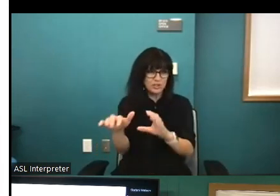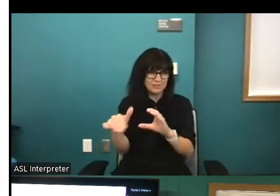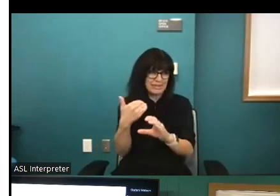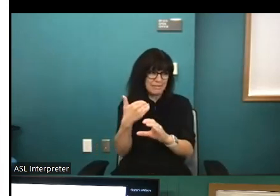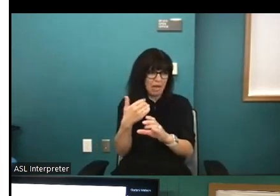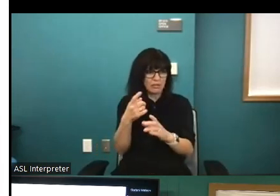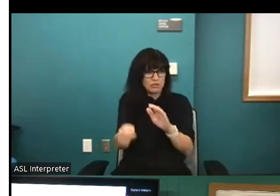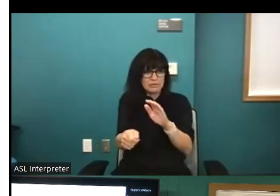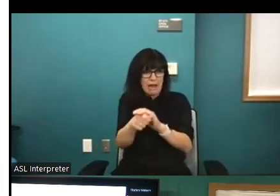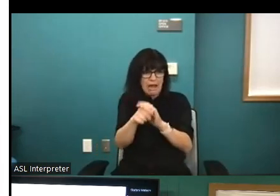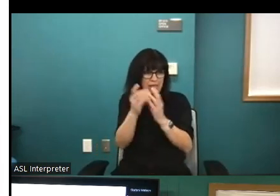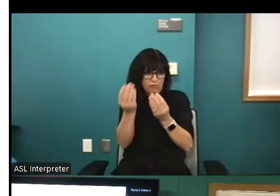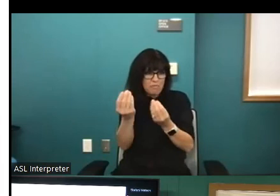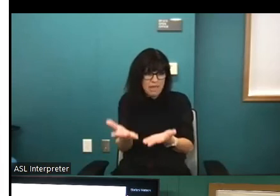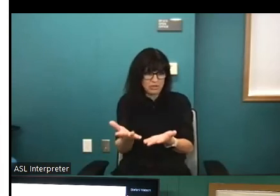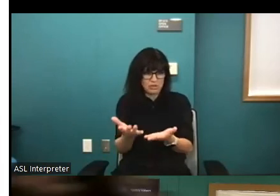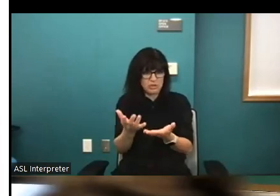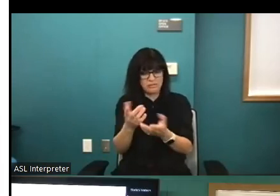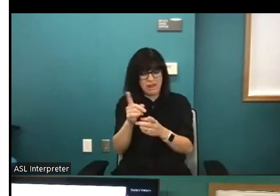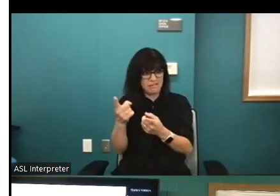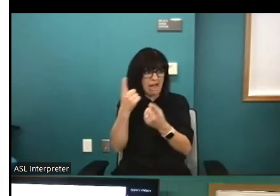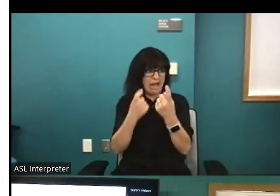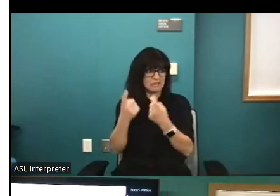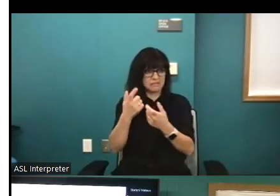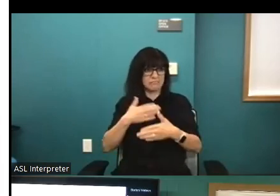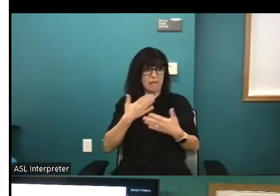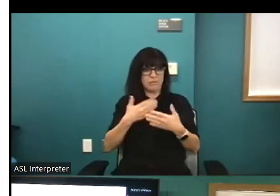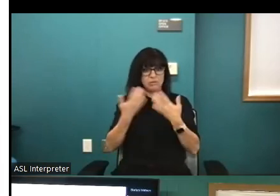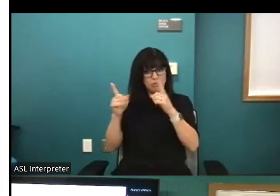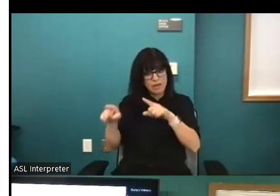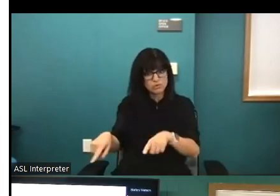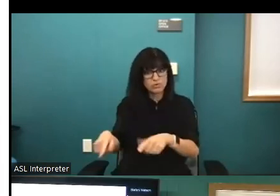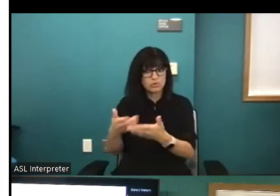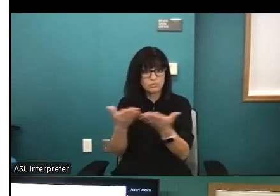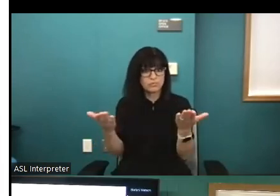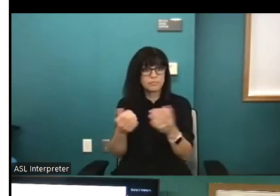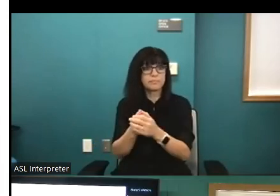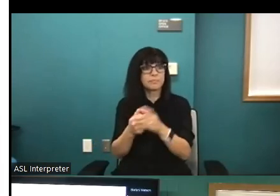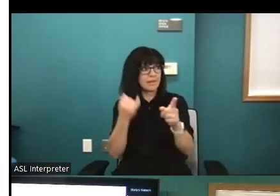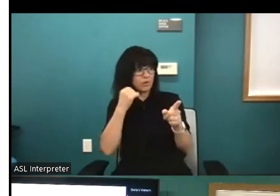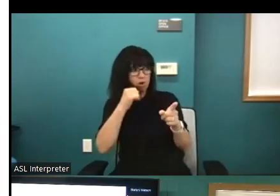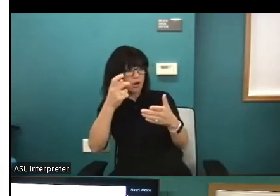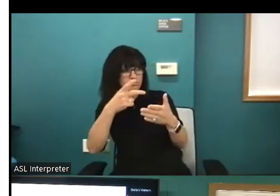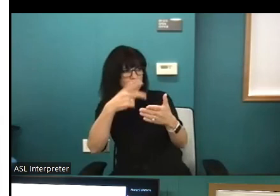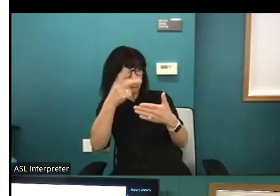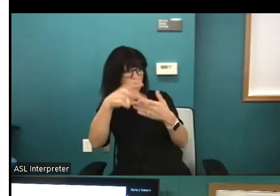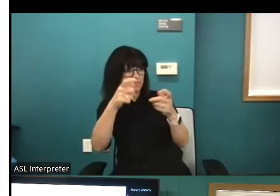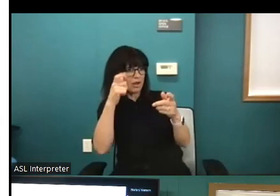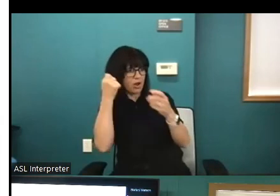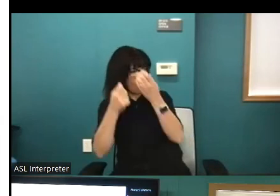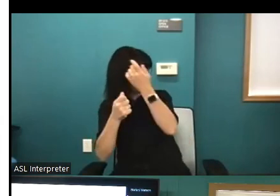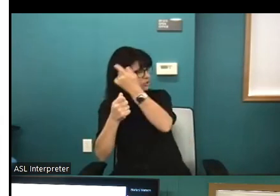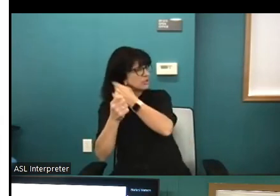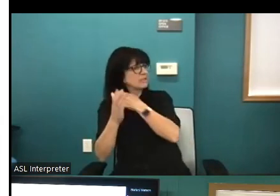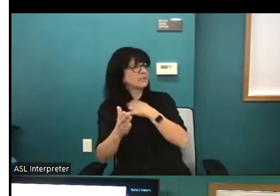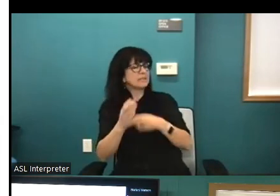hide their demographic information from me and ask away. I'm happy to whatever. Because if you're not a programming audiologist, meaning